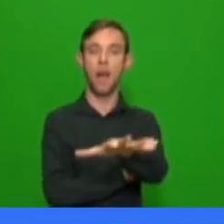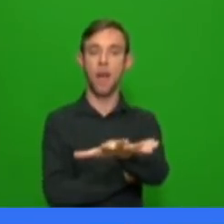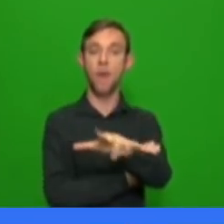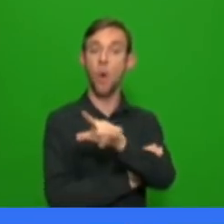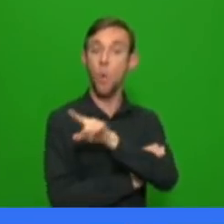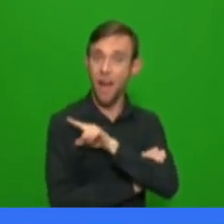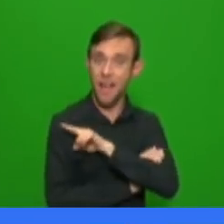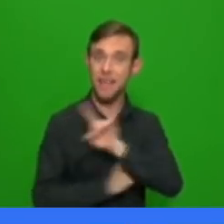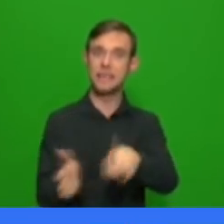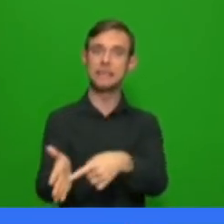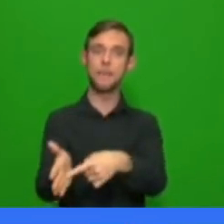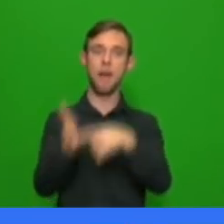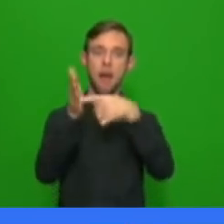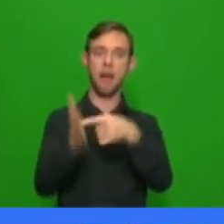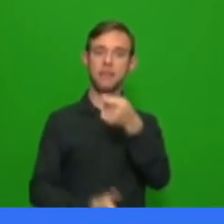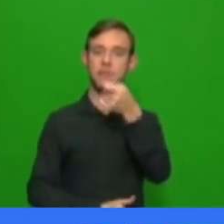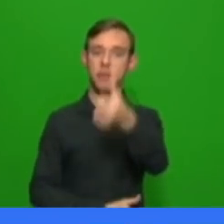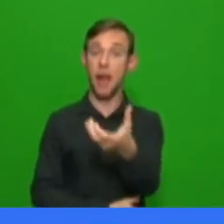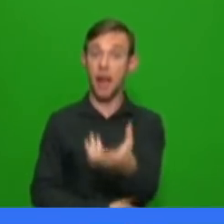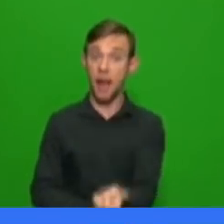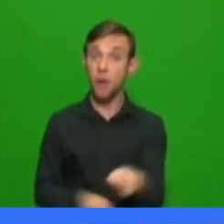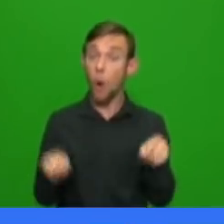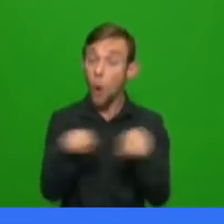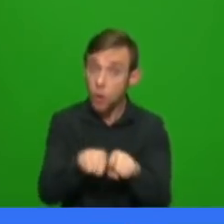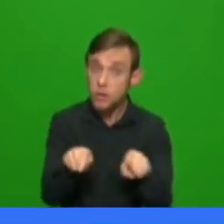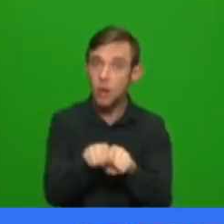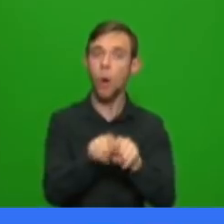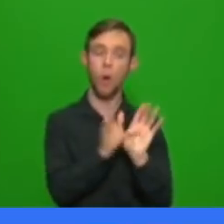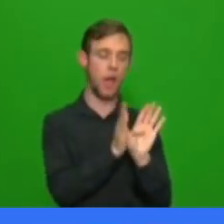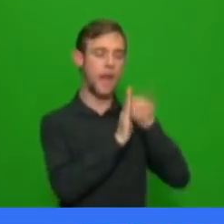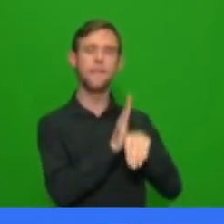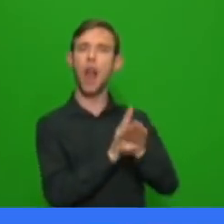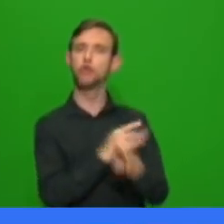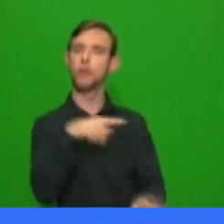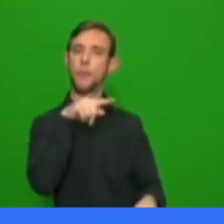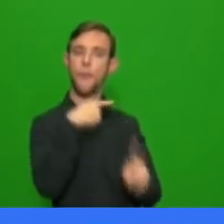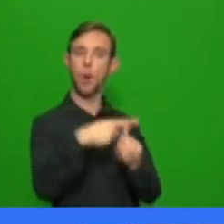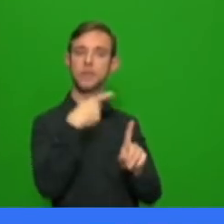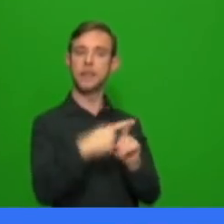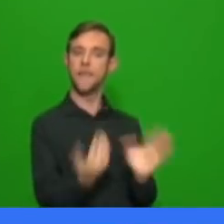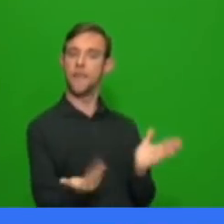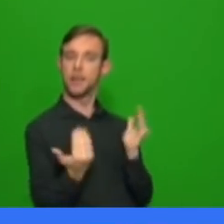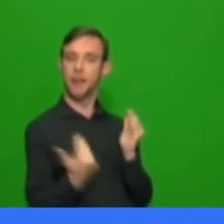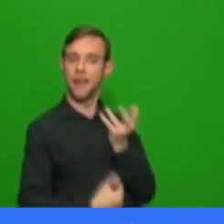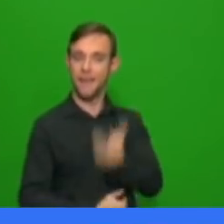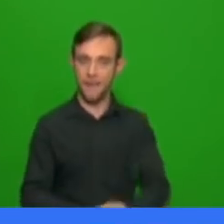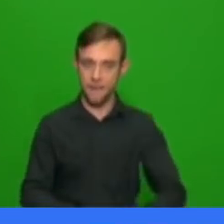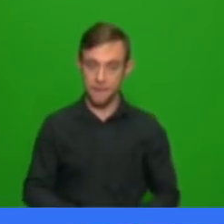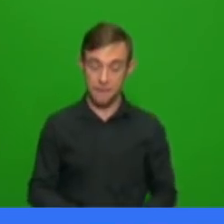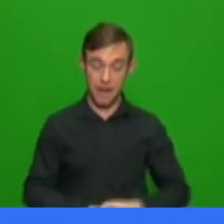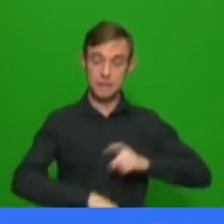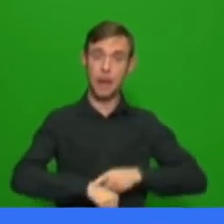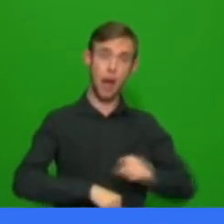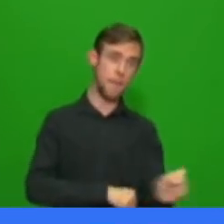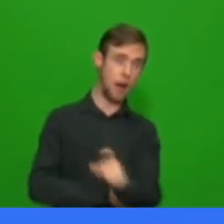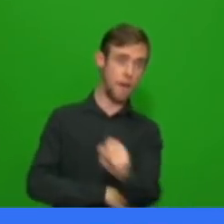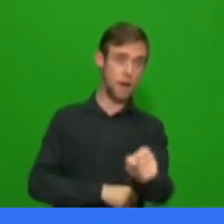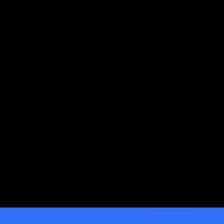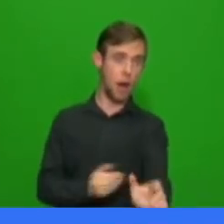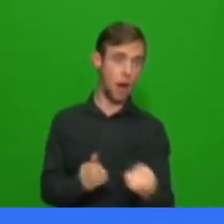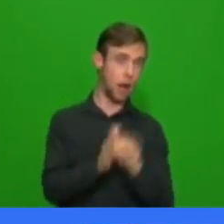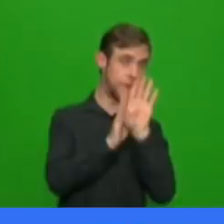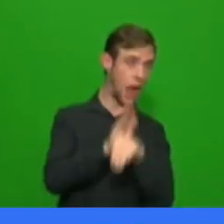positive inflation data surprises. The medium-term inflation outlook has moderated